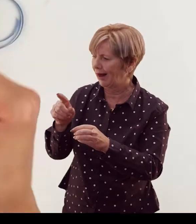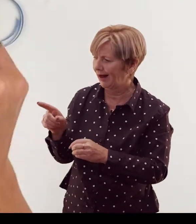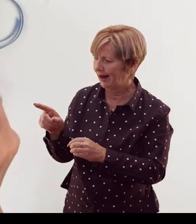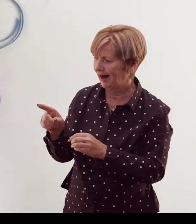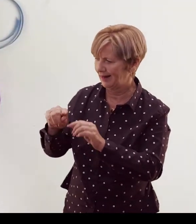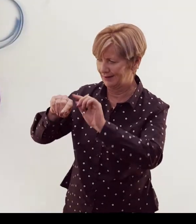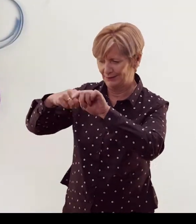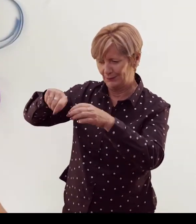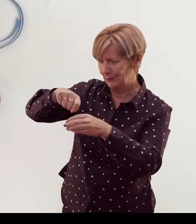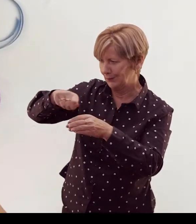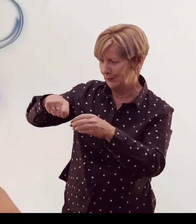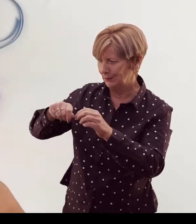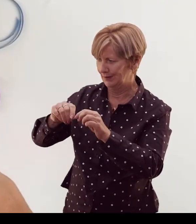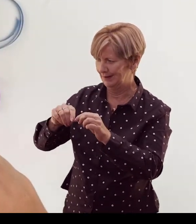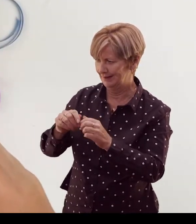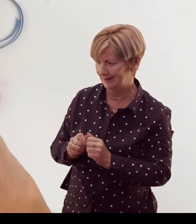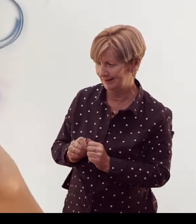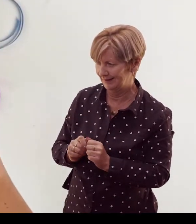around the neck of your bottle.